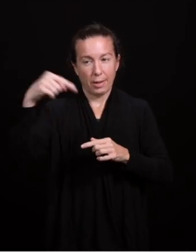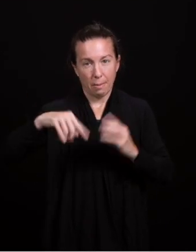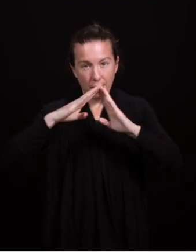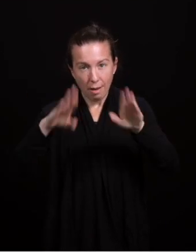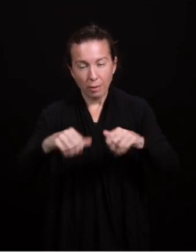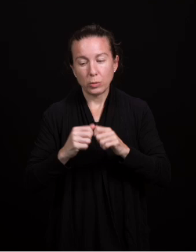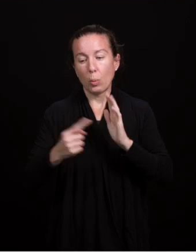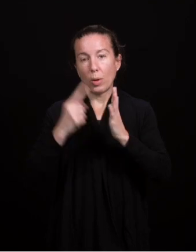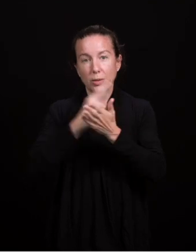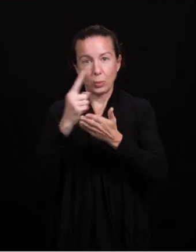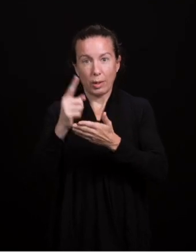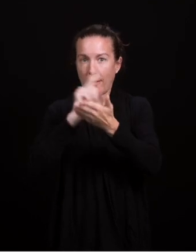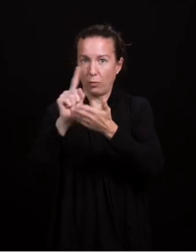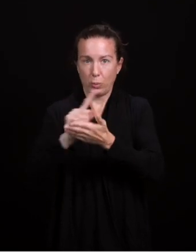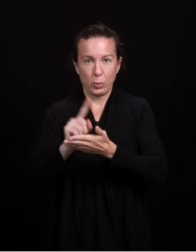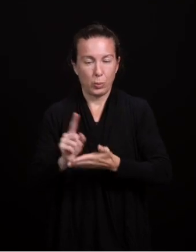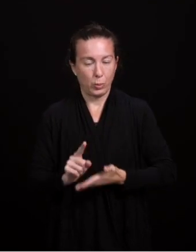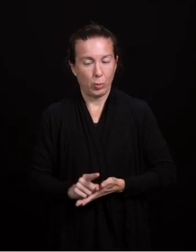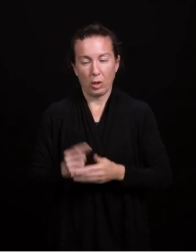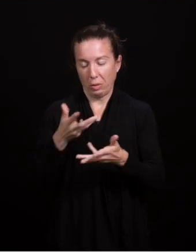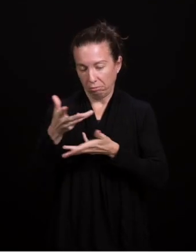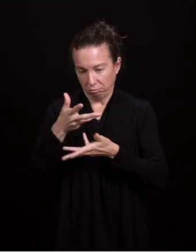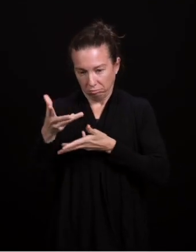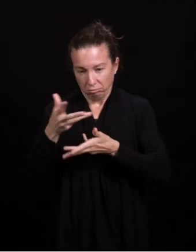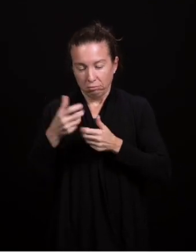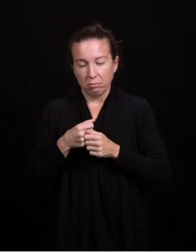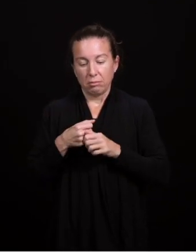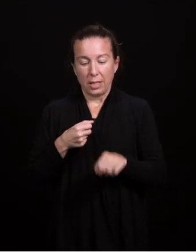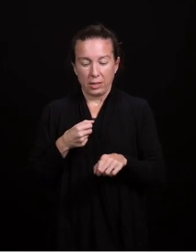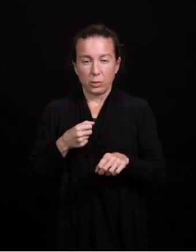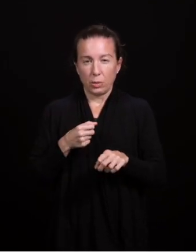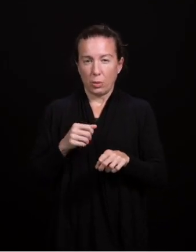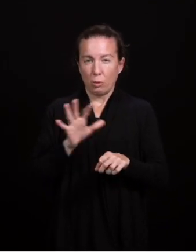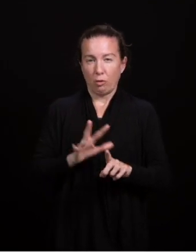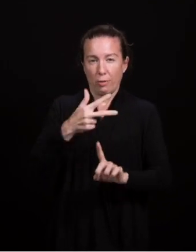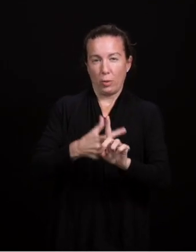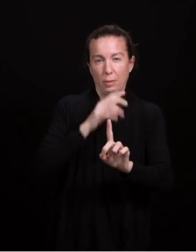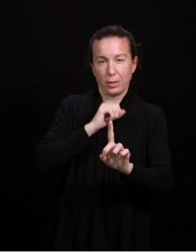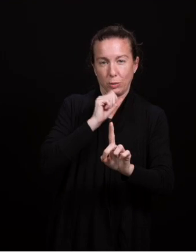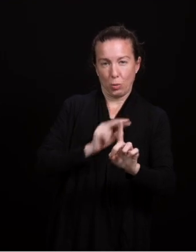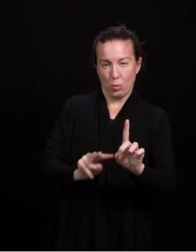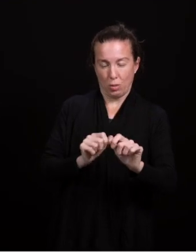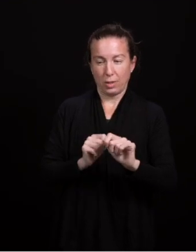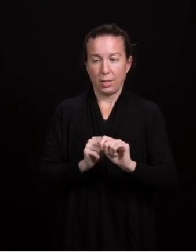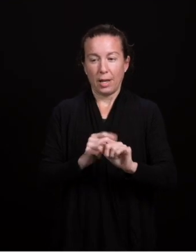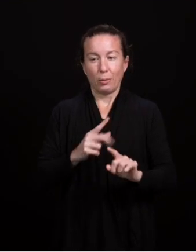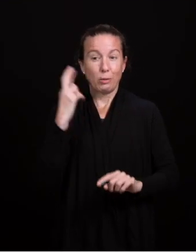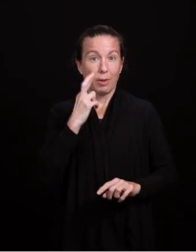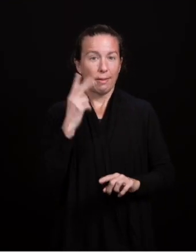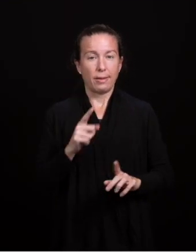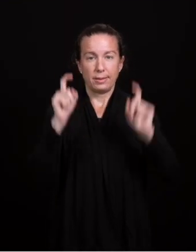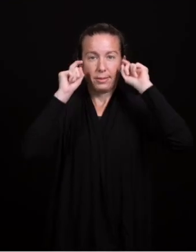week, every week, and we started working with her when our daughter had hearing aids. And then when it became clear that the hearing aids